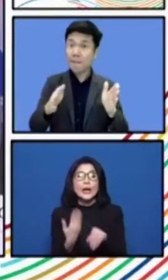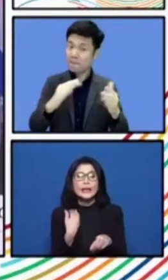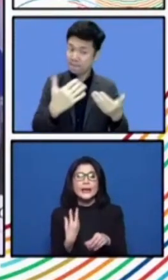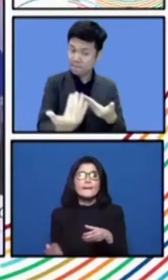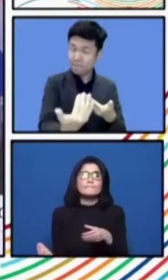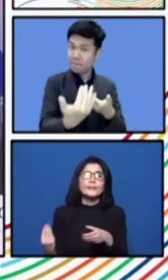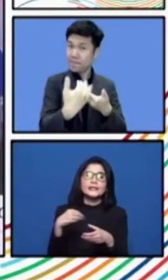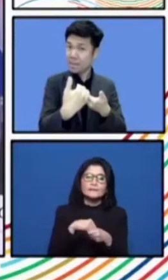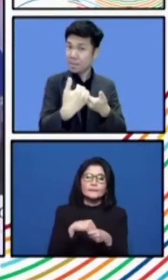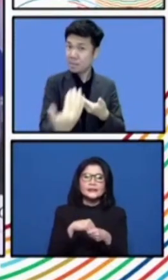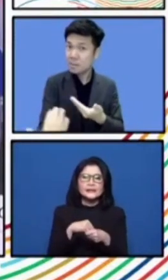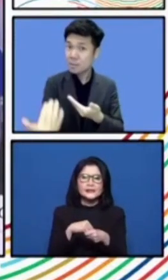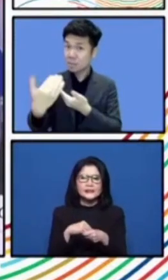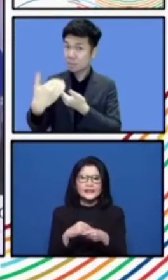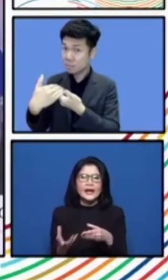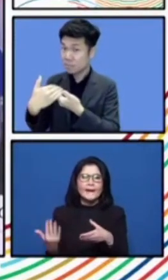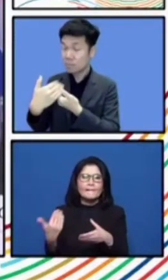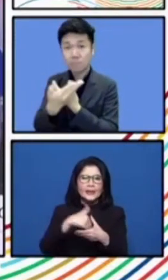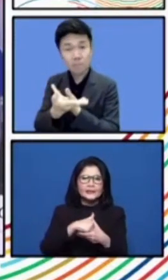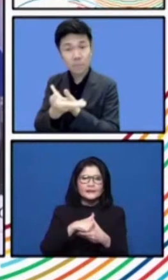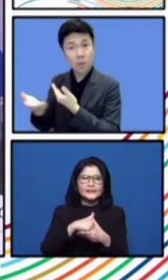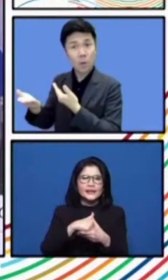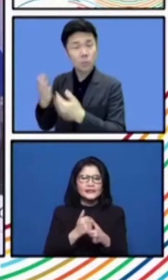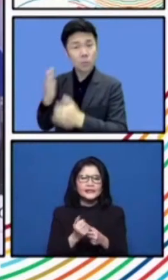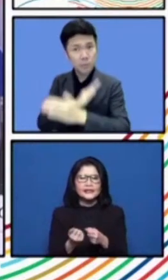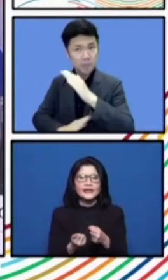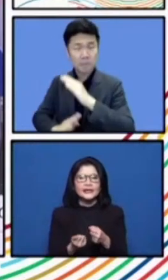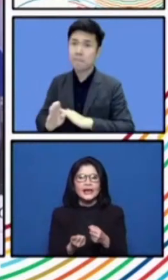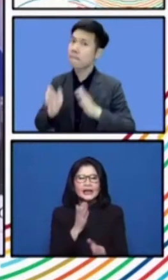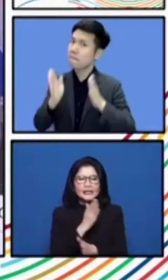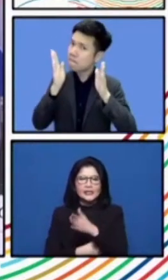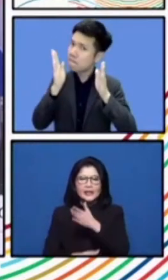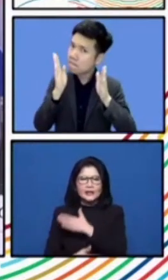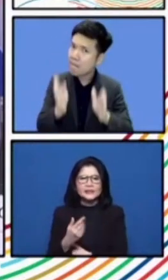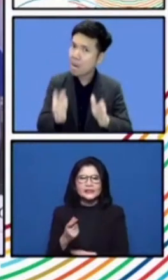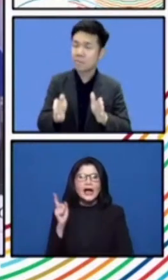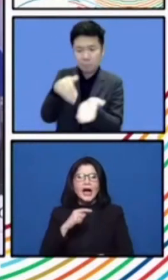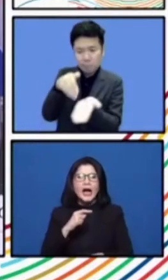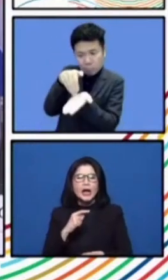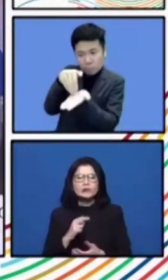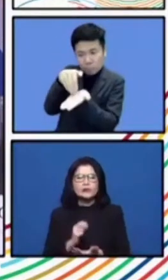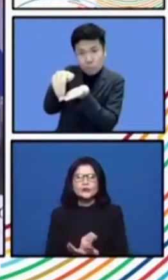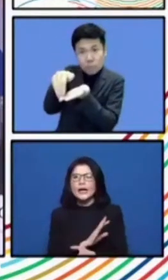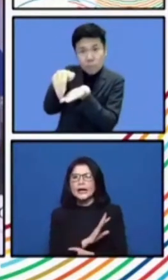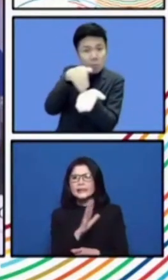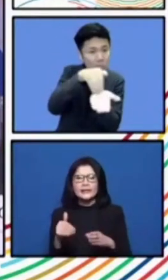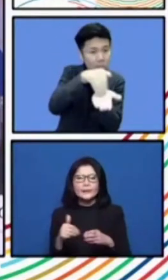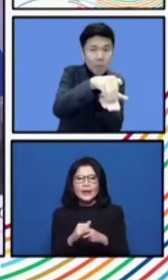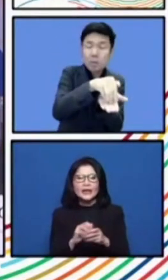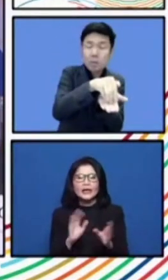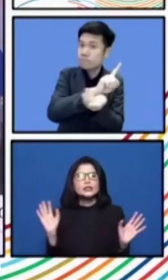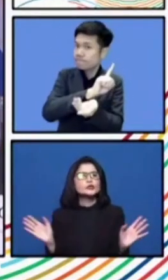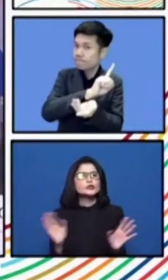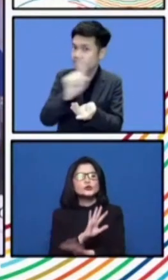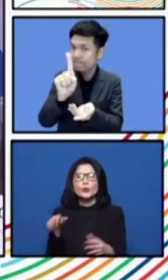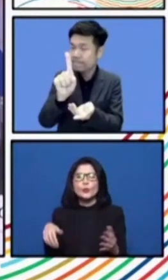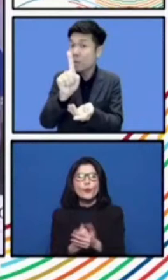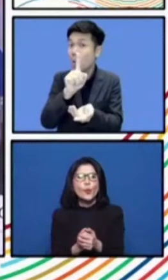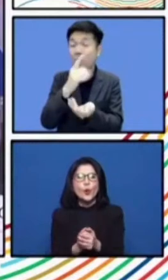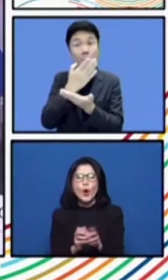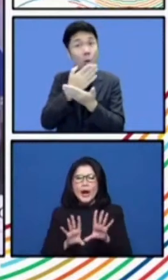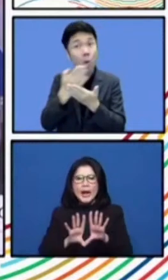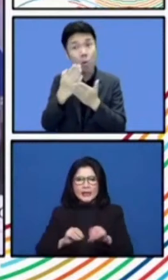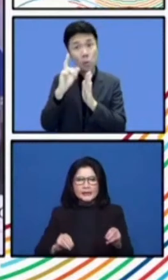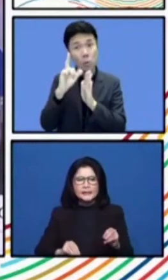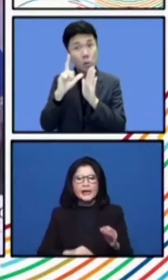disability has to be included in all legal and Regulatory framework and